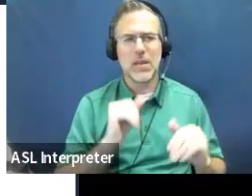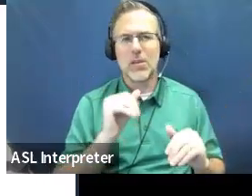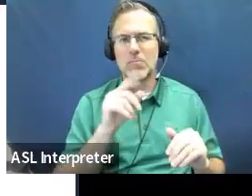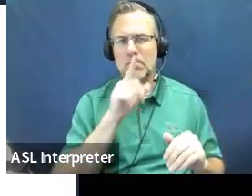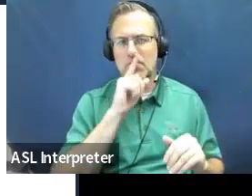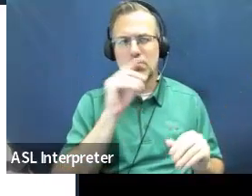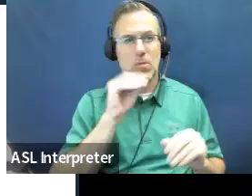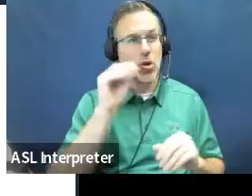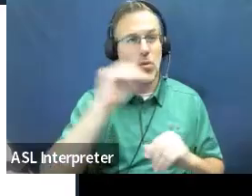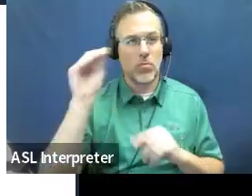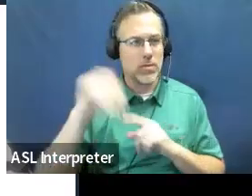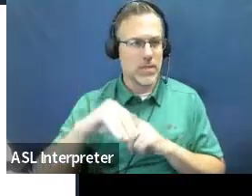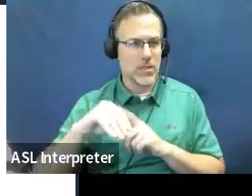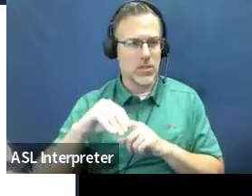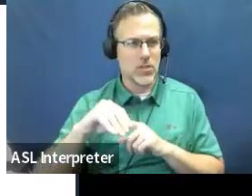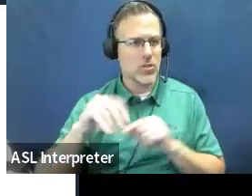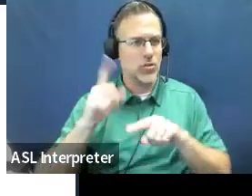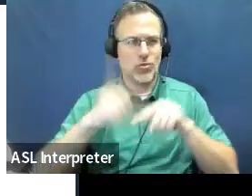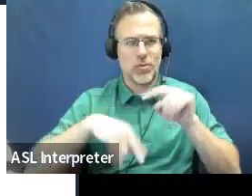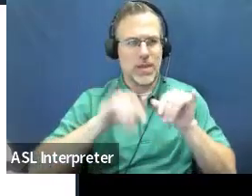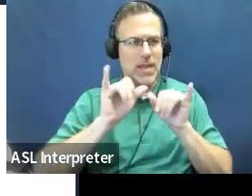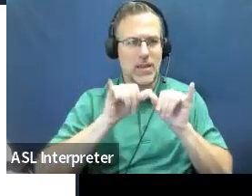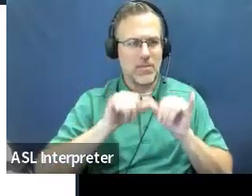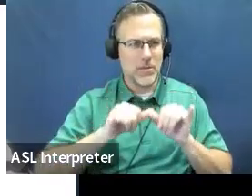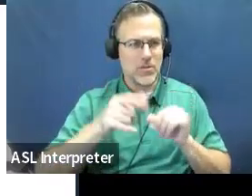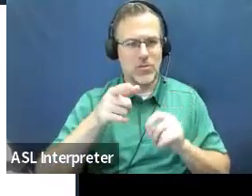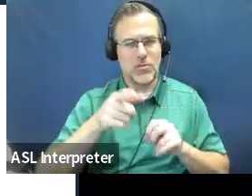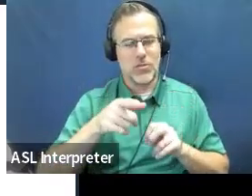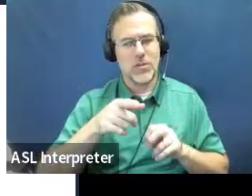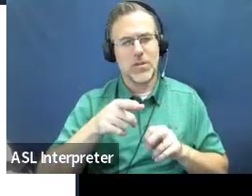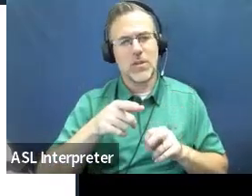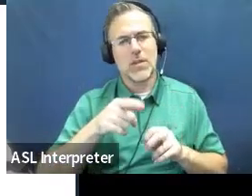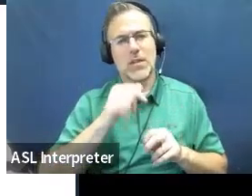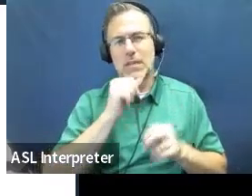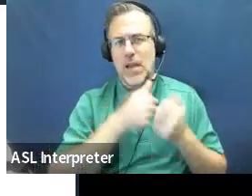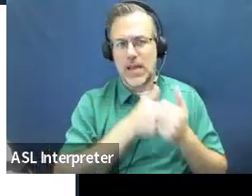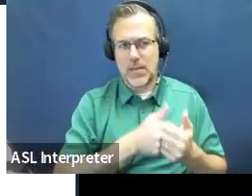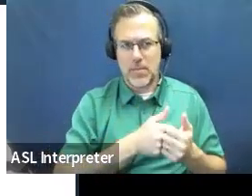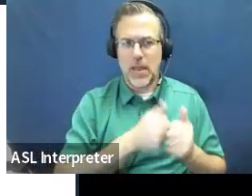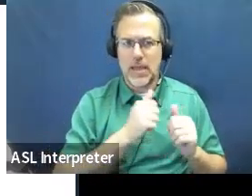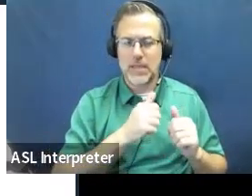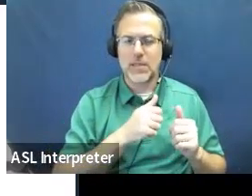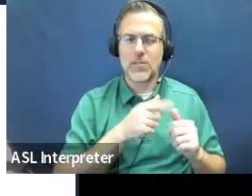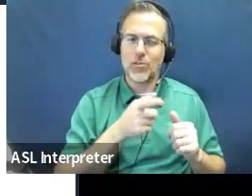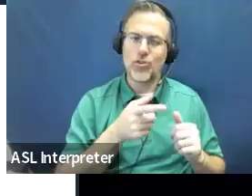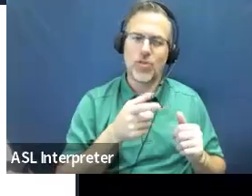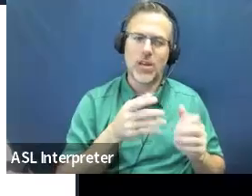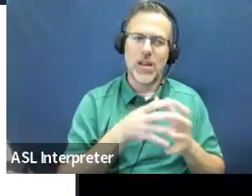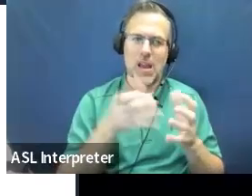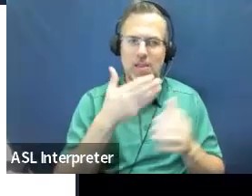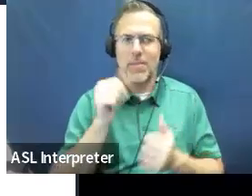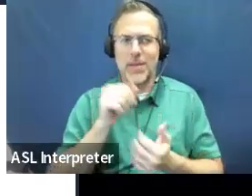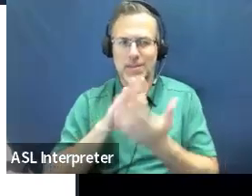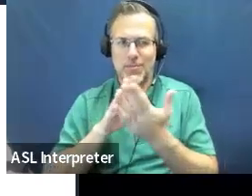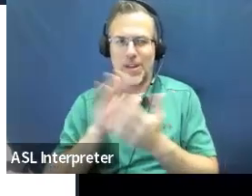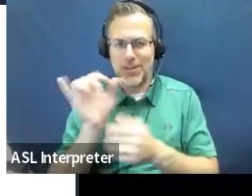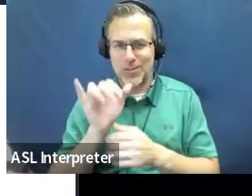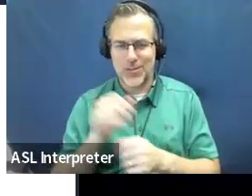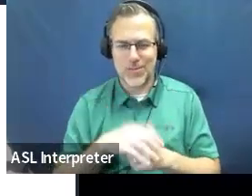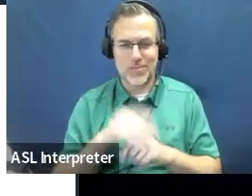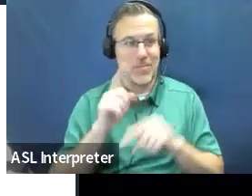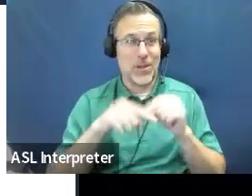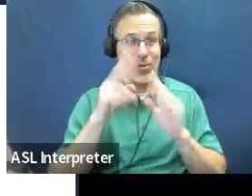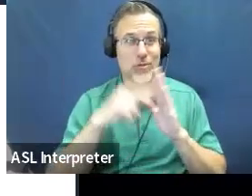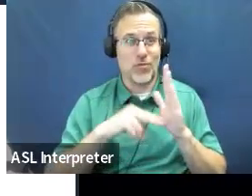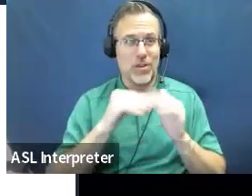percentage is the big thing. It's not measurable because we're really talking about non-compliance, but you guys got a lot of the best practice pieces too. I couldn't read them. They were coming in